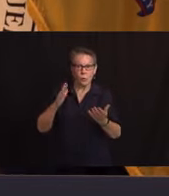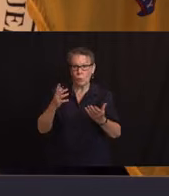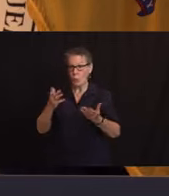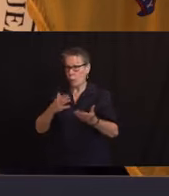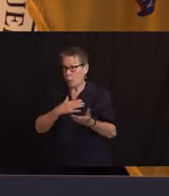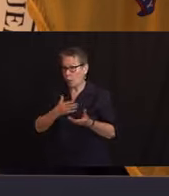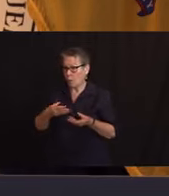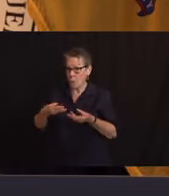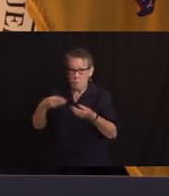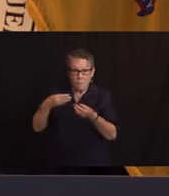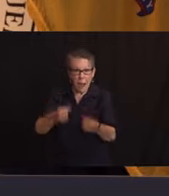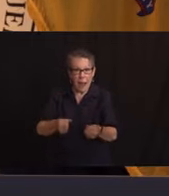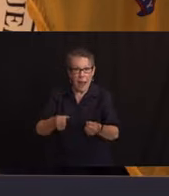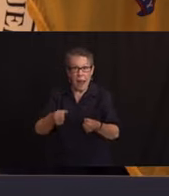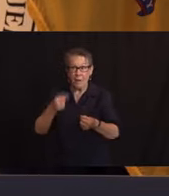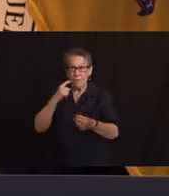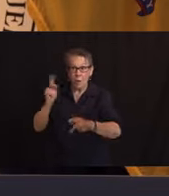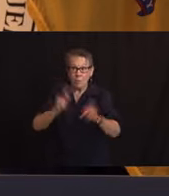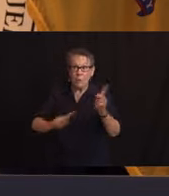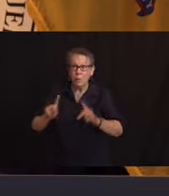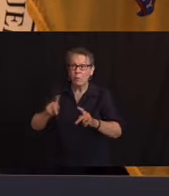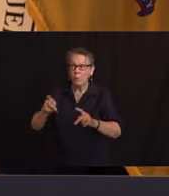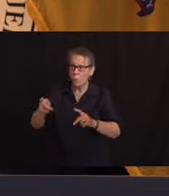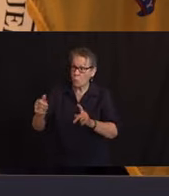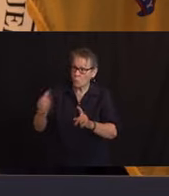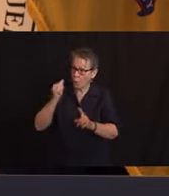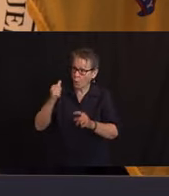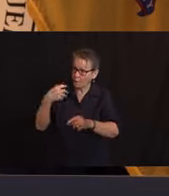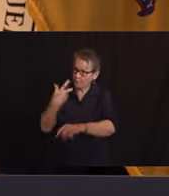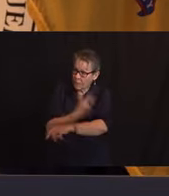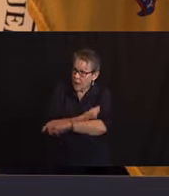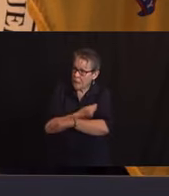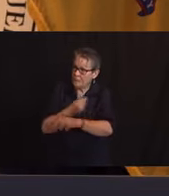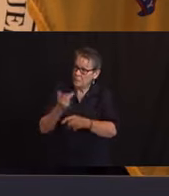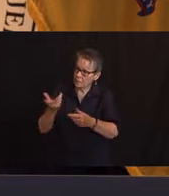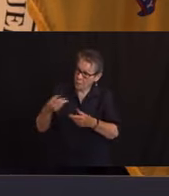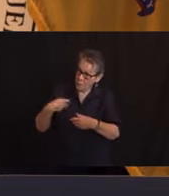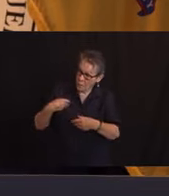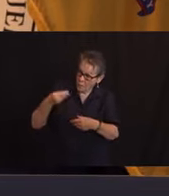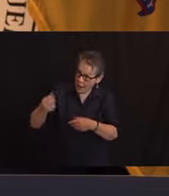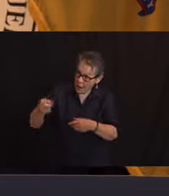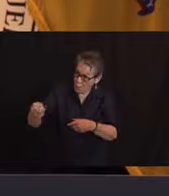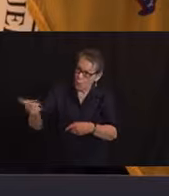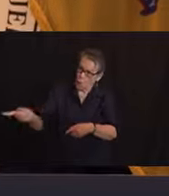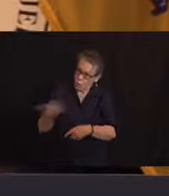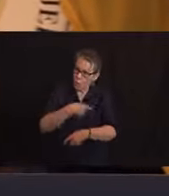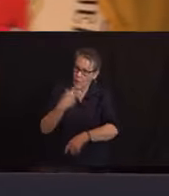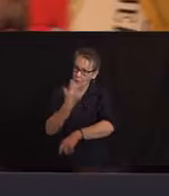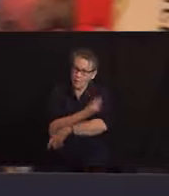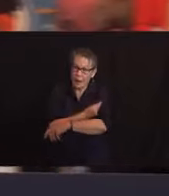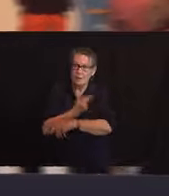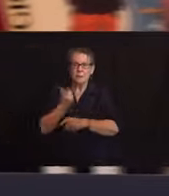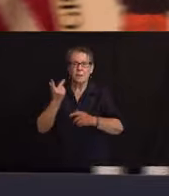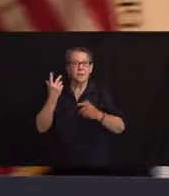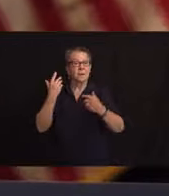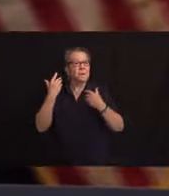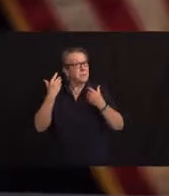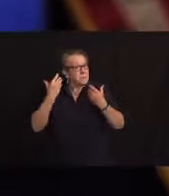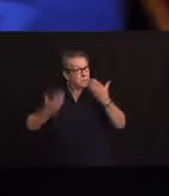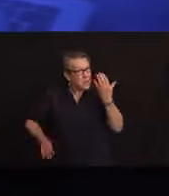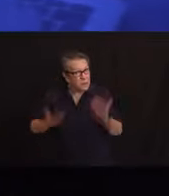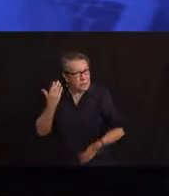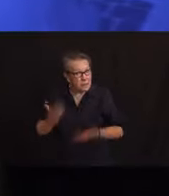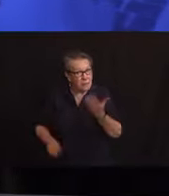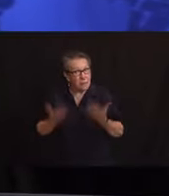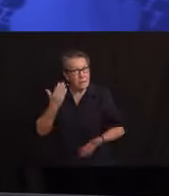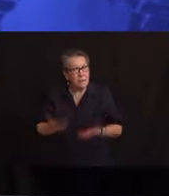table. Literally everything's on the table. More on that as we get. So Judy, any thoughts on any of that? But why more